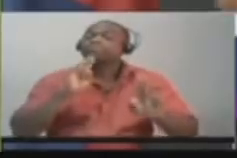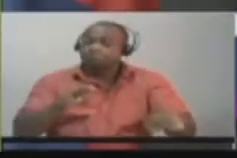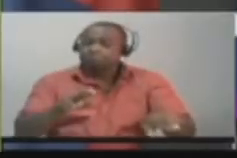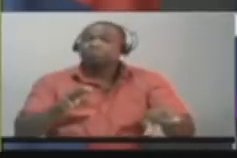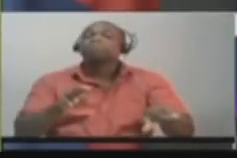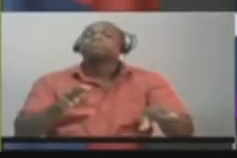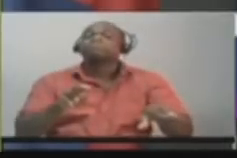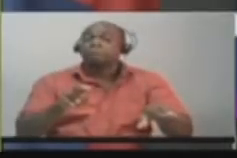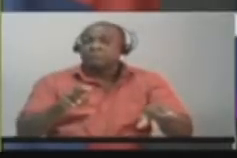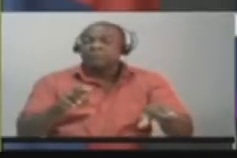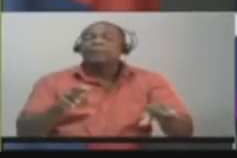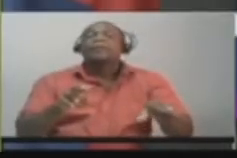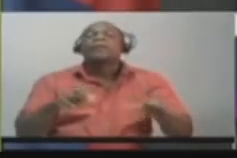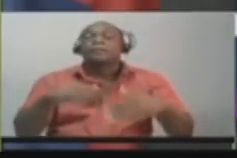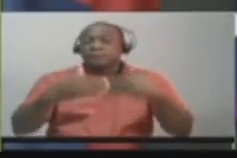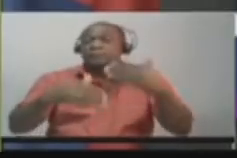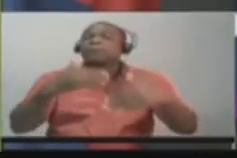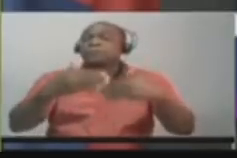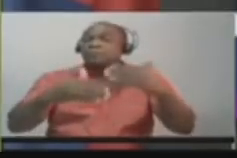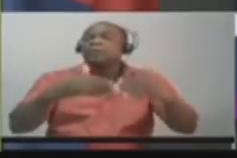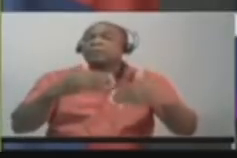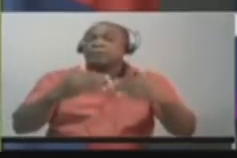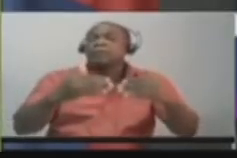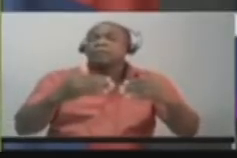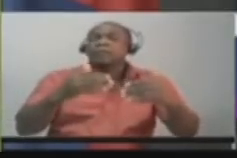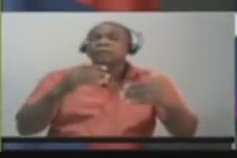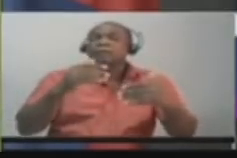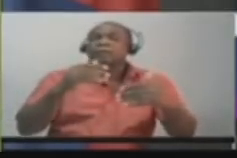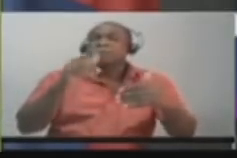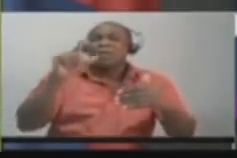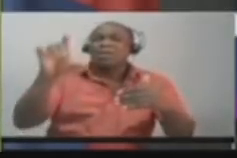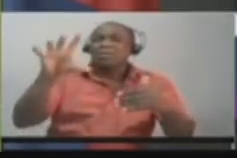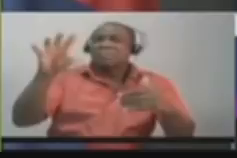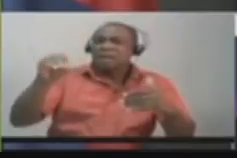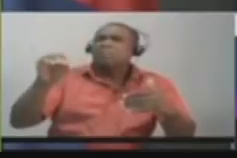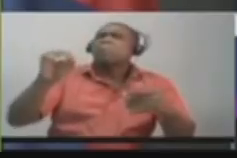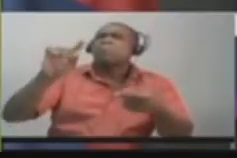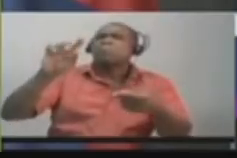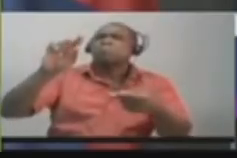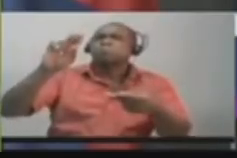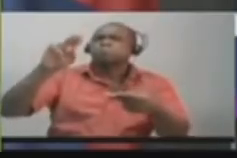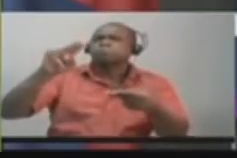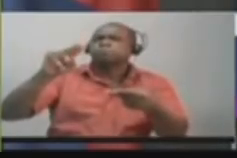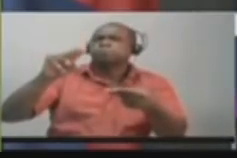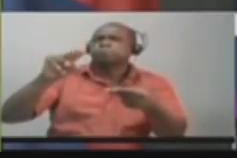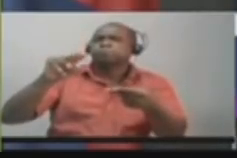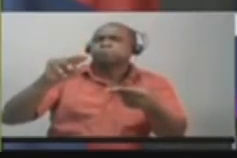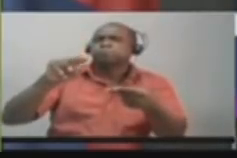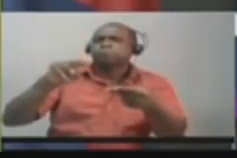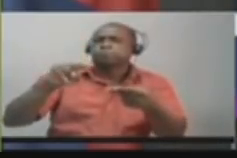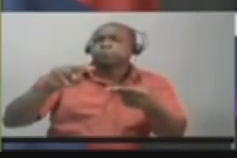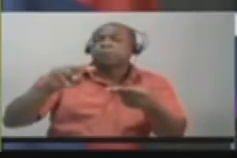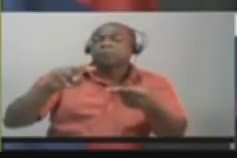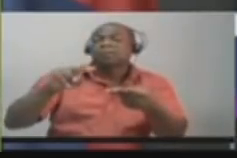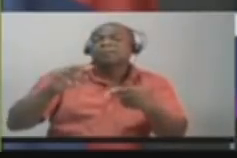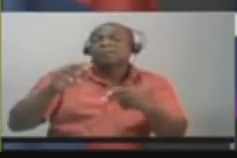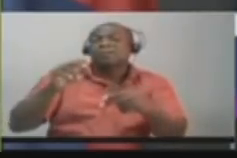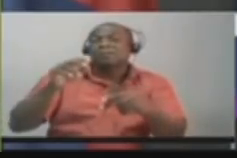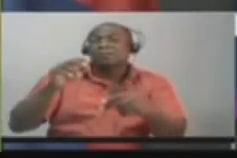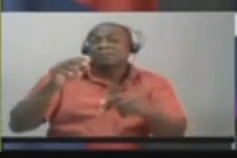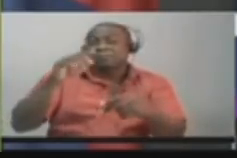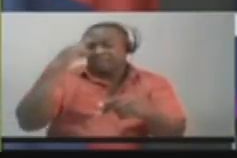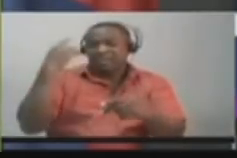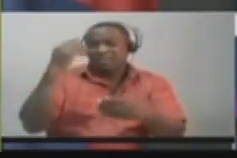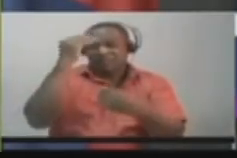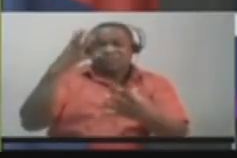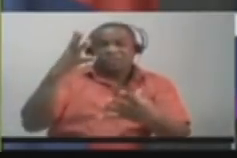the outcome, we move away from 100%. Because I tell you, once the capacity of the hospitals are reached,